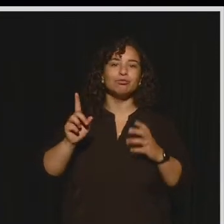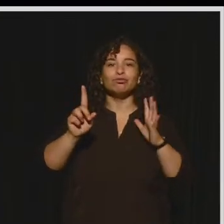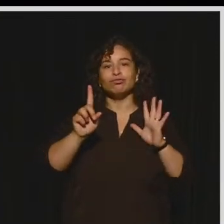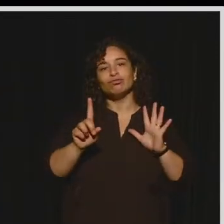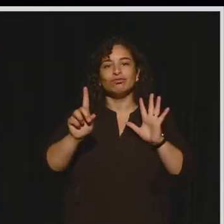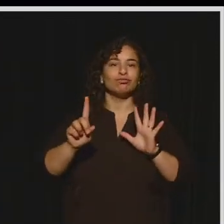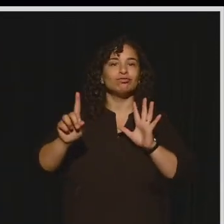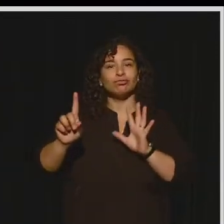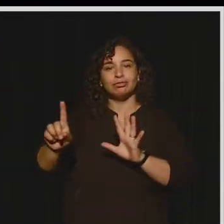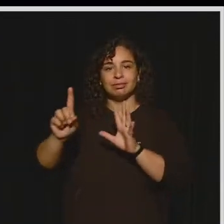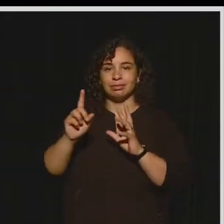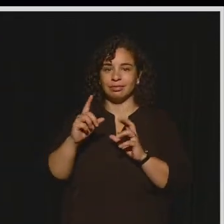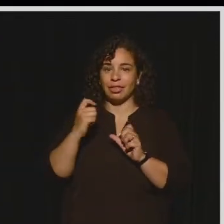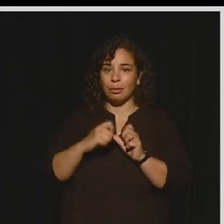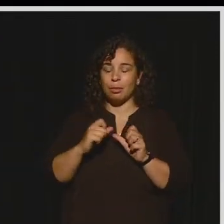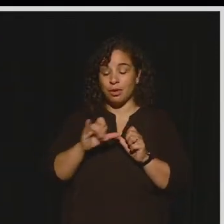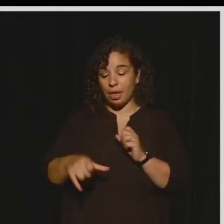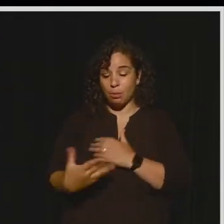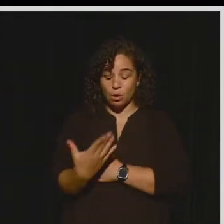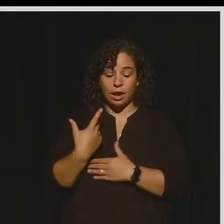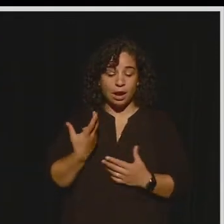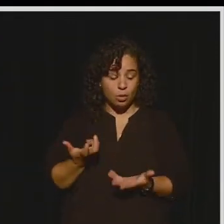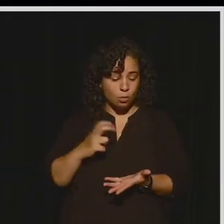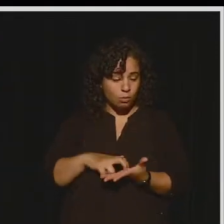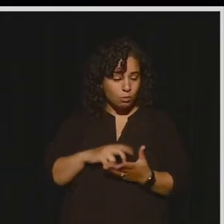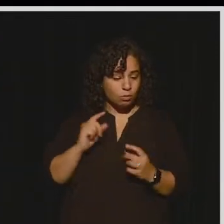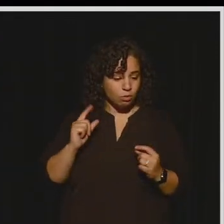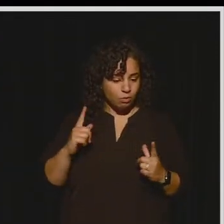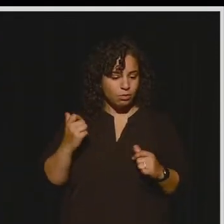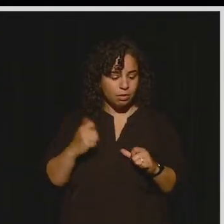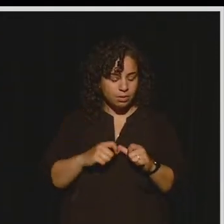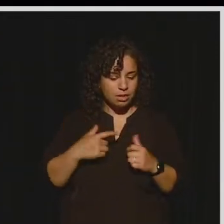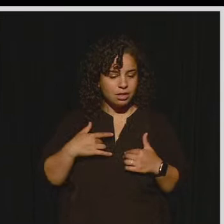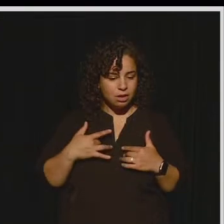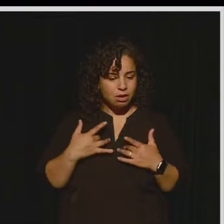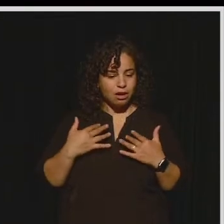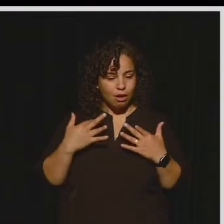woke up with a very overwhelming feeling that morning, thinking like,